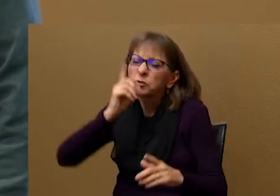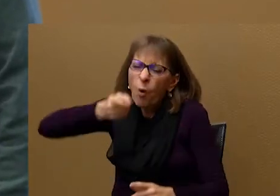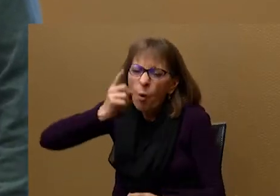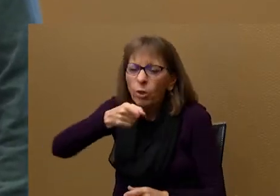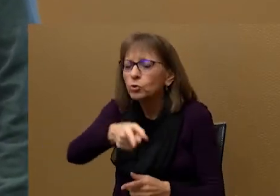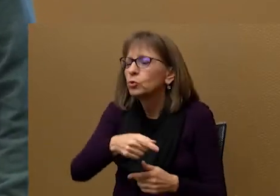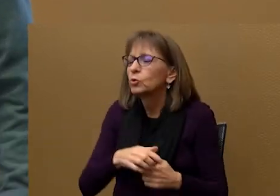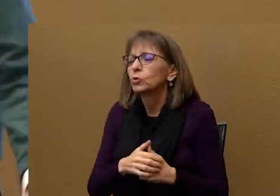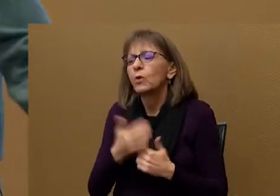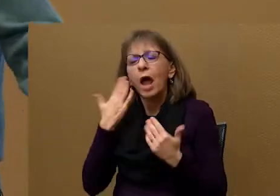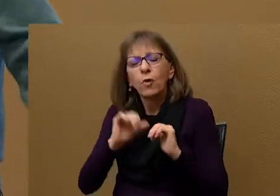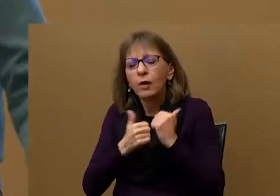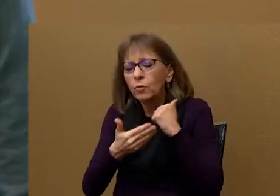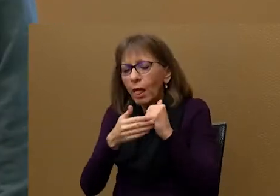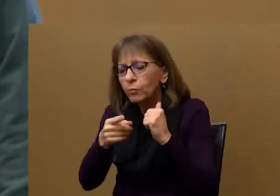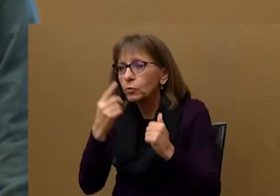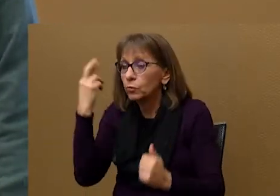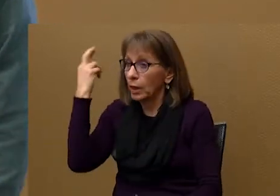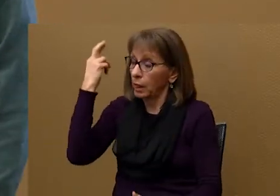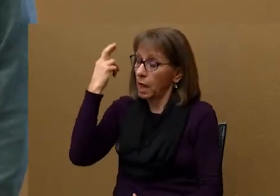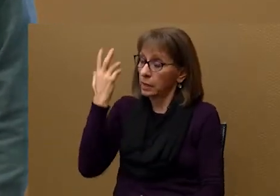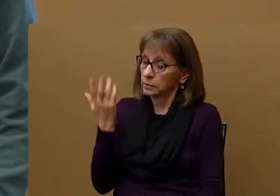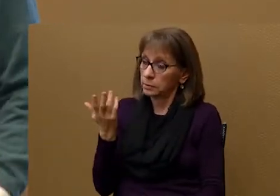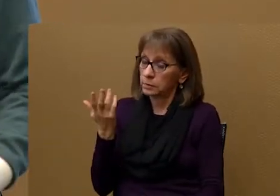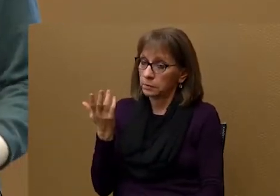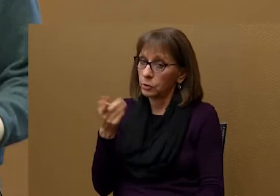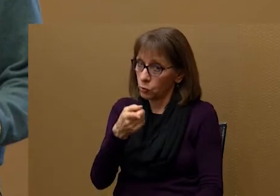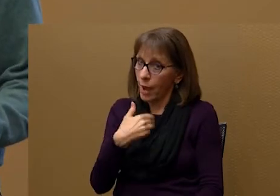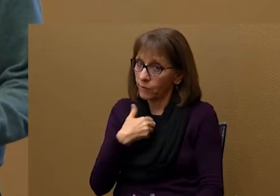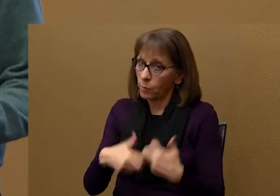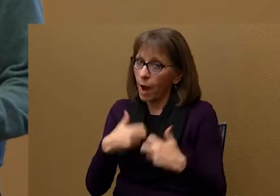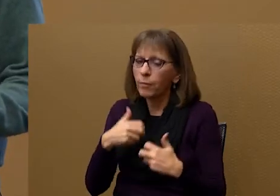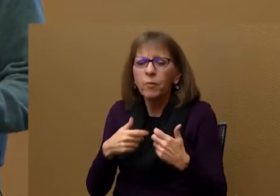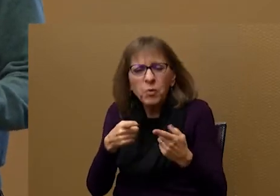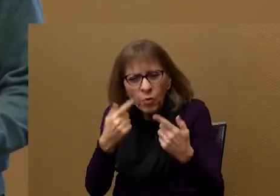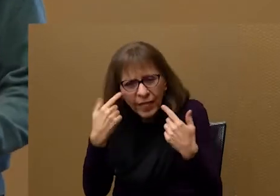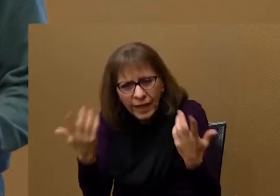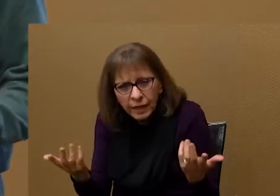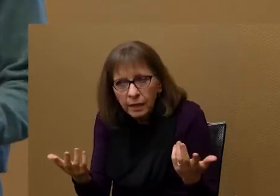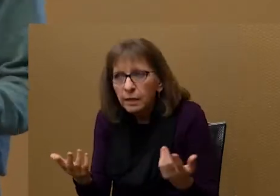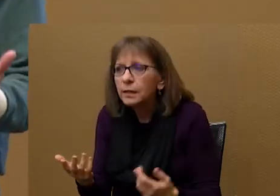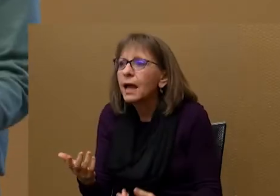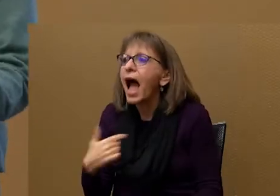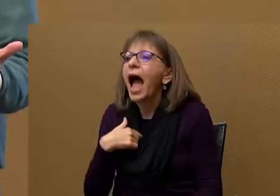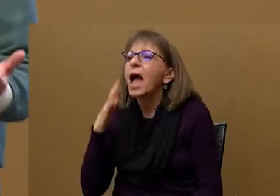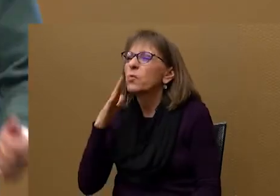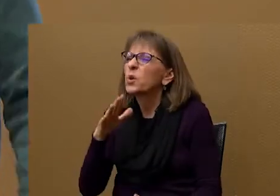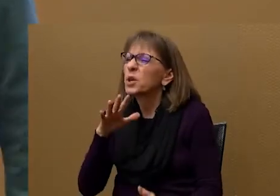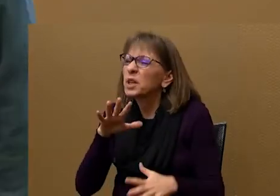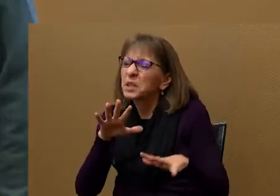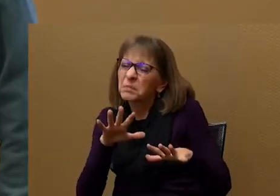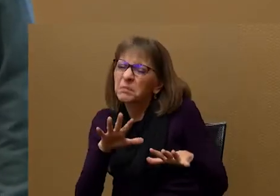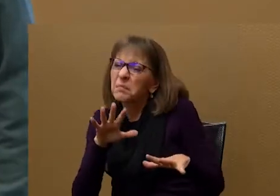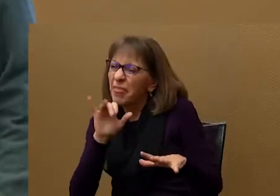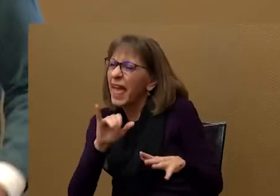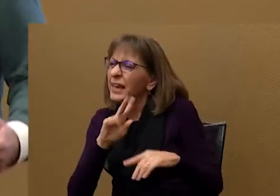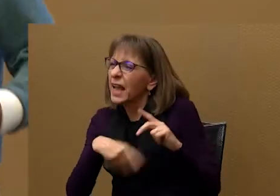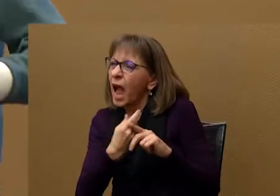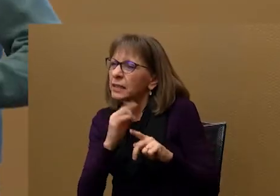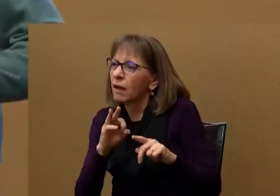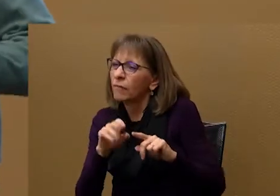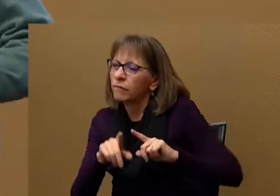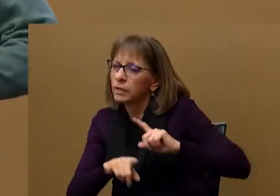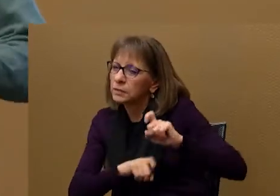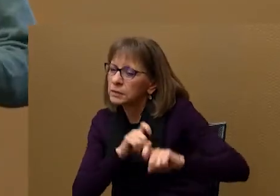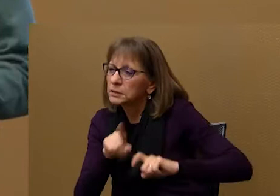want to scold you. But I don't know how to help you realize that we got a problem. What do you think? I